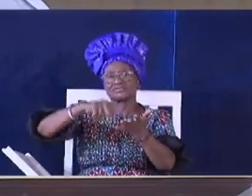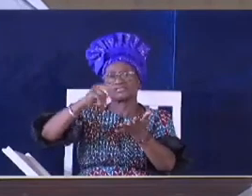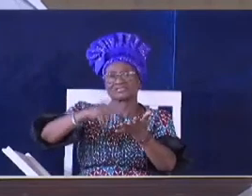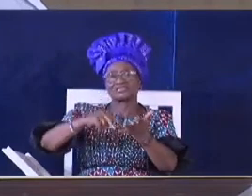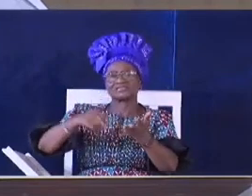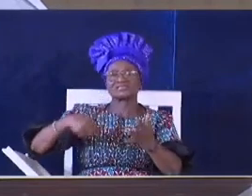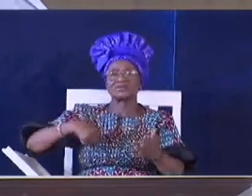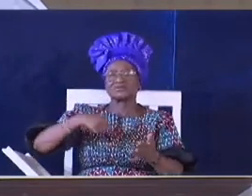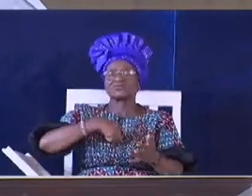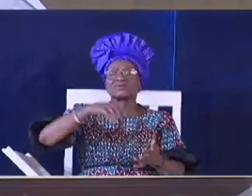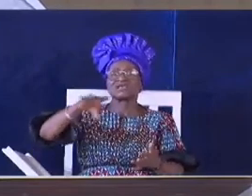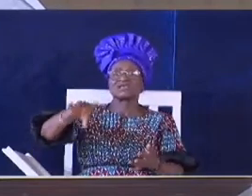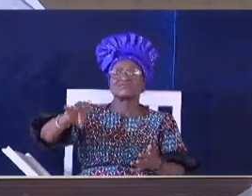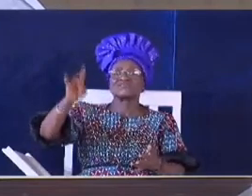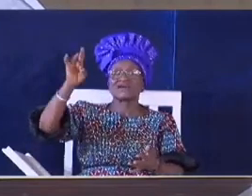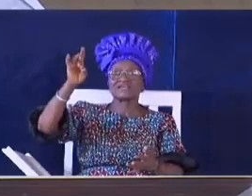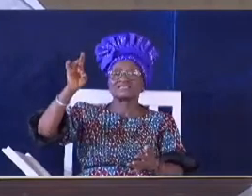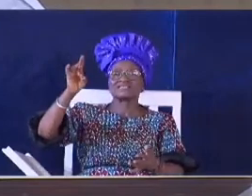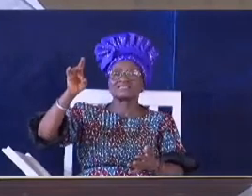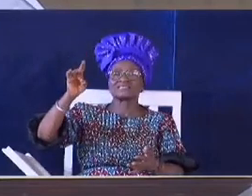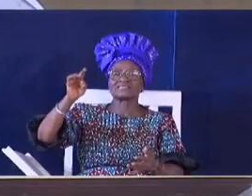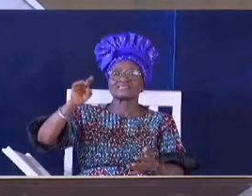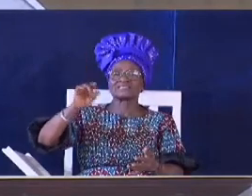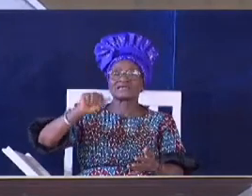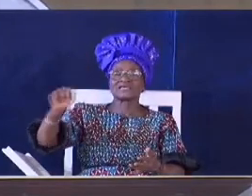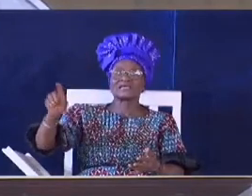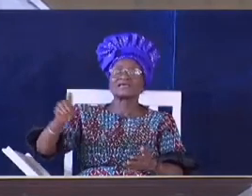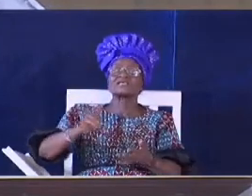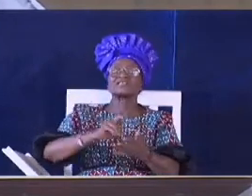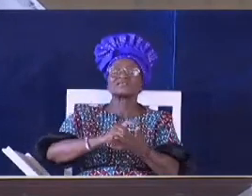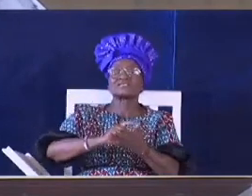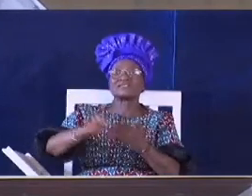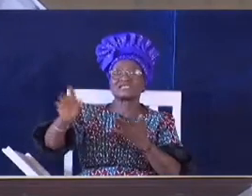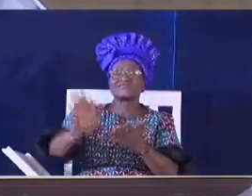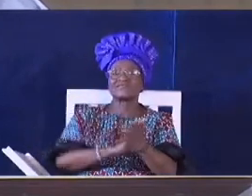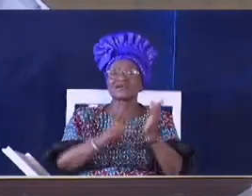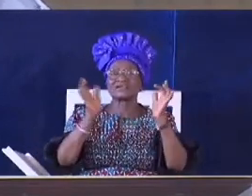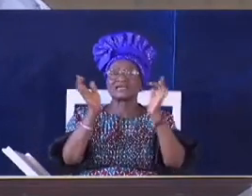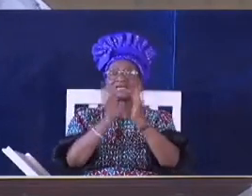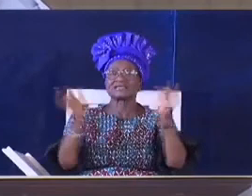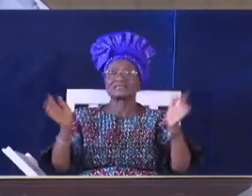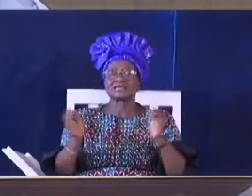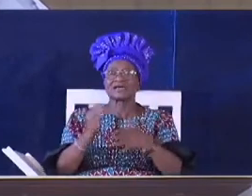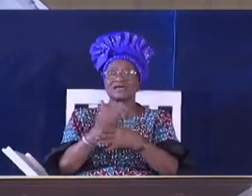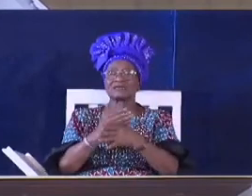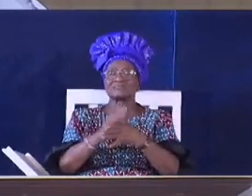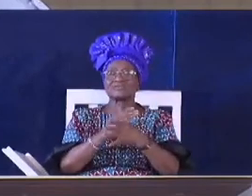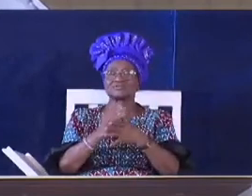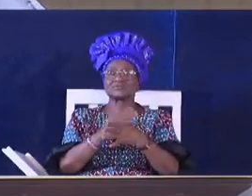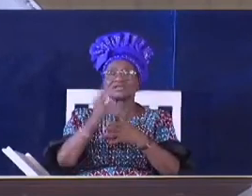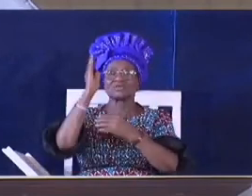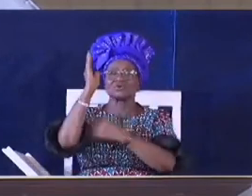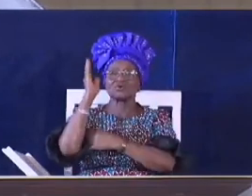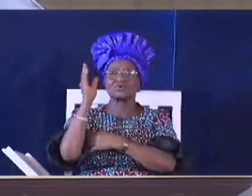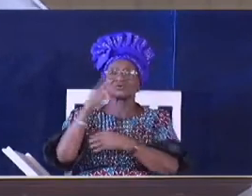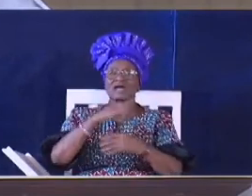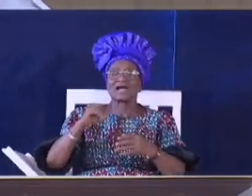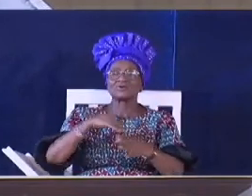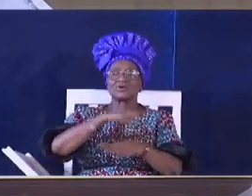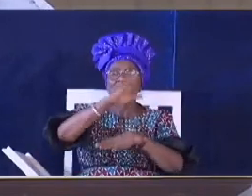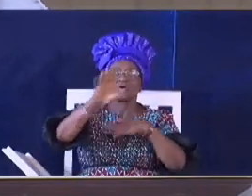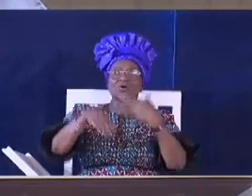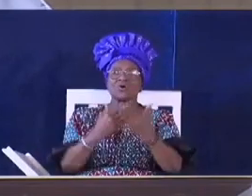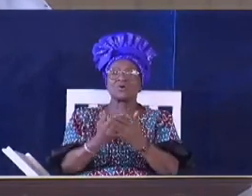we find a divine encounter between God and all